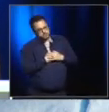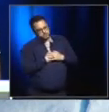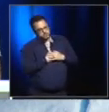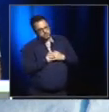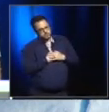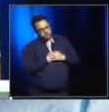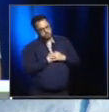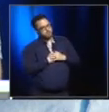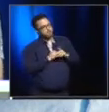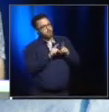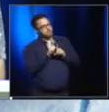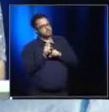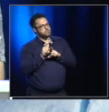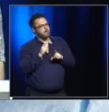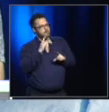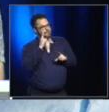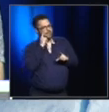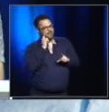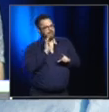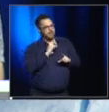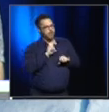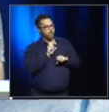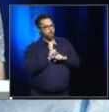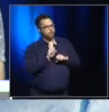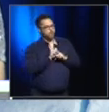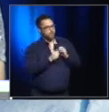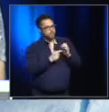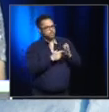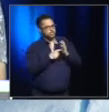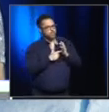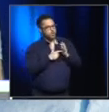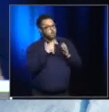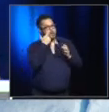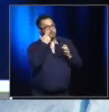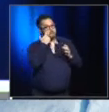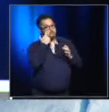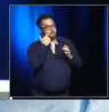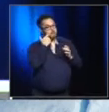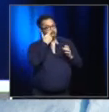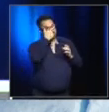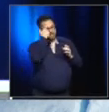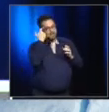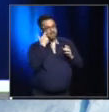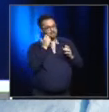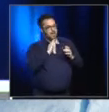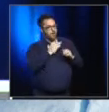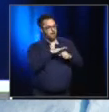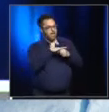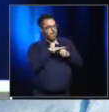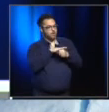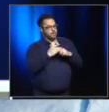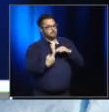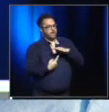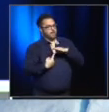And I also think that this work has shown us that because Antarctica is isolated, as I said right at the